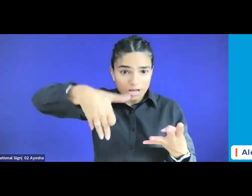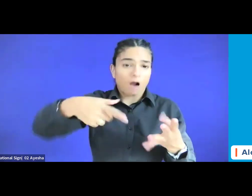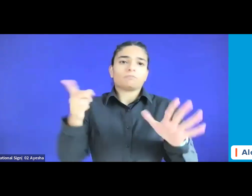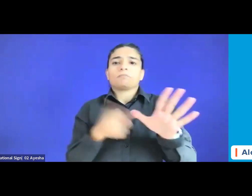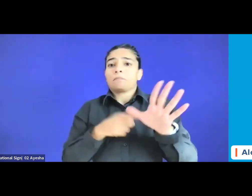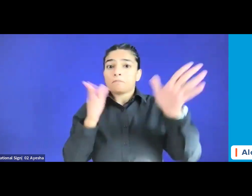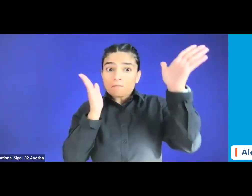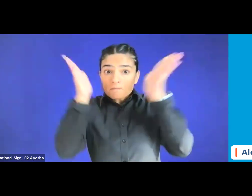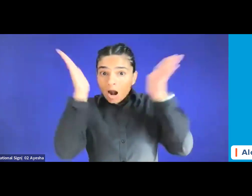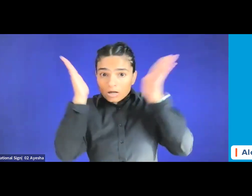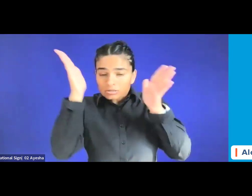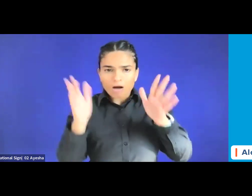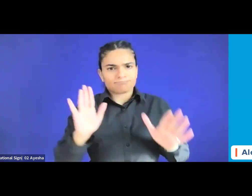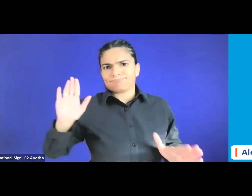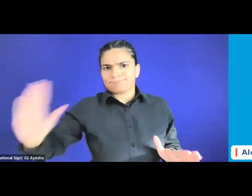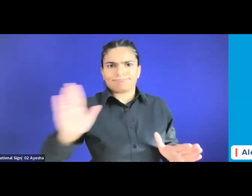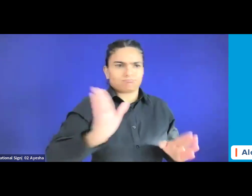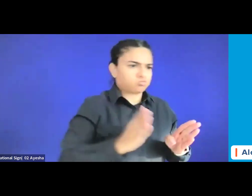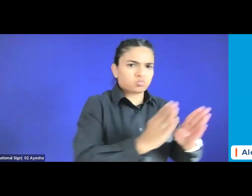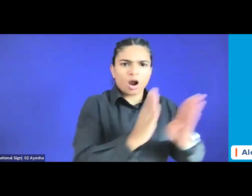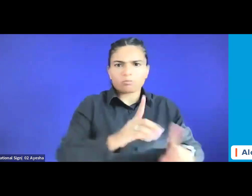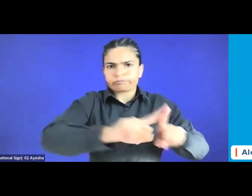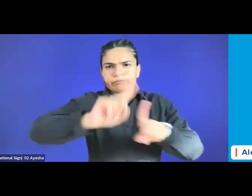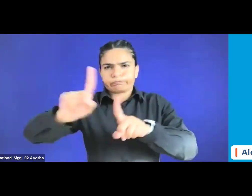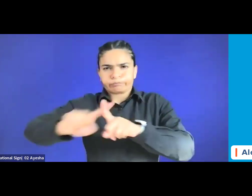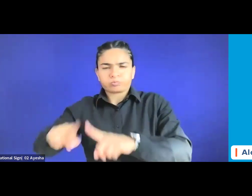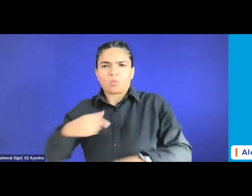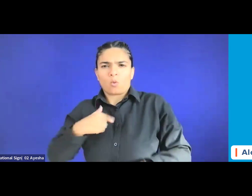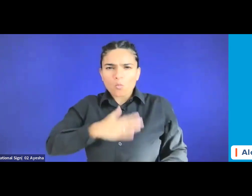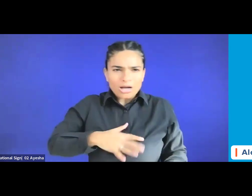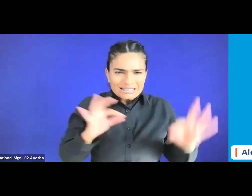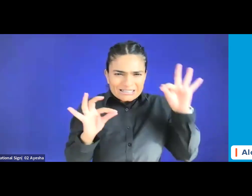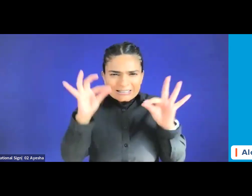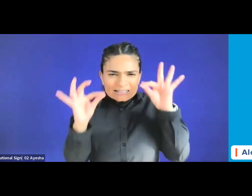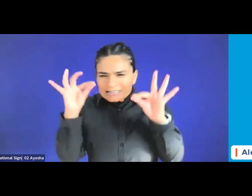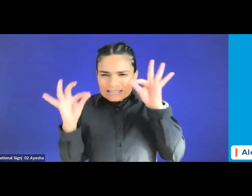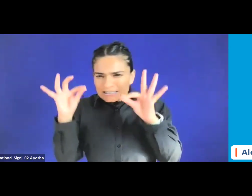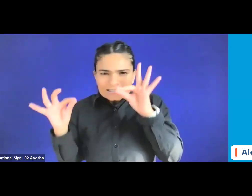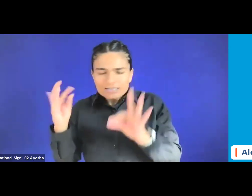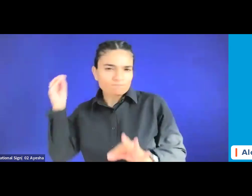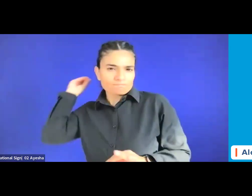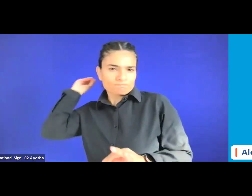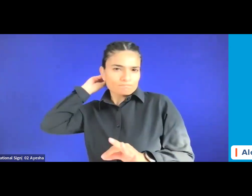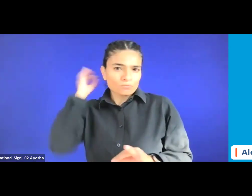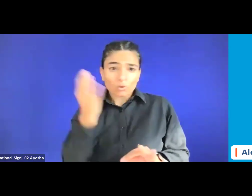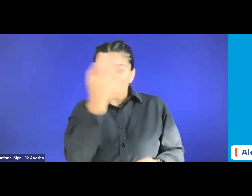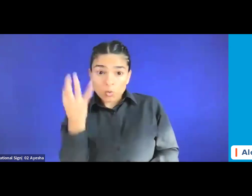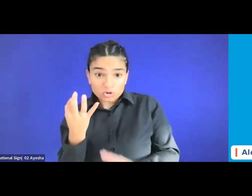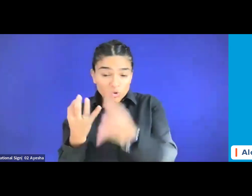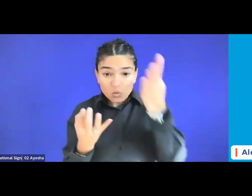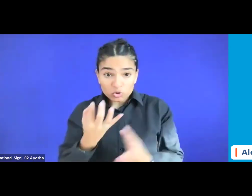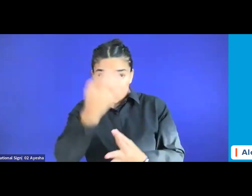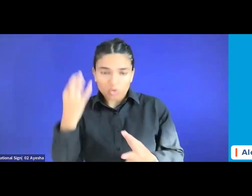fine-tune and to also take into consideration all those questions that you have been asking. We are also asking ourselves